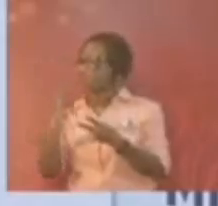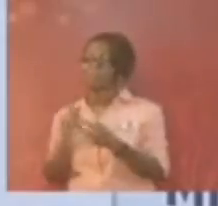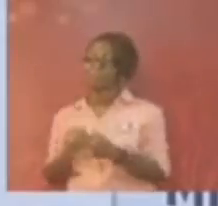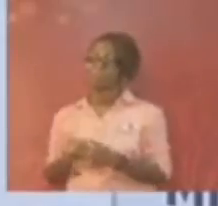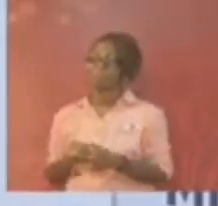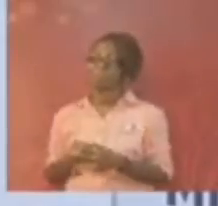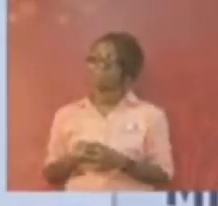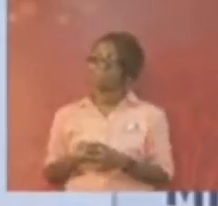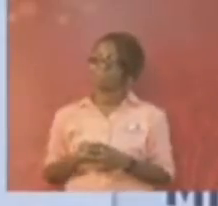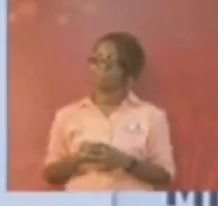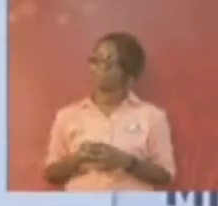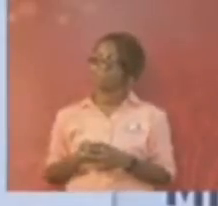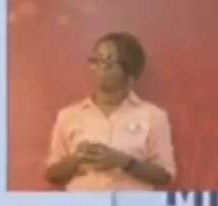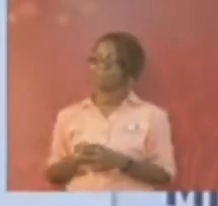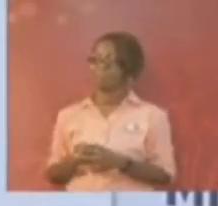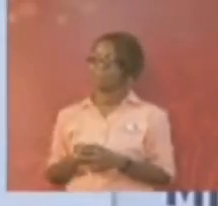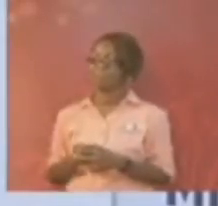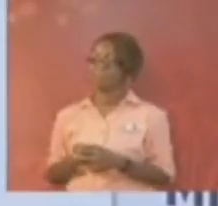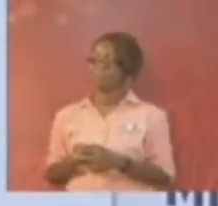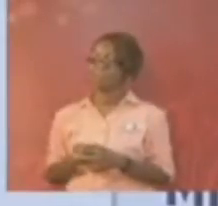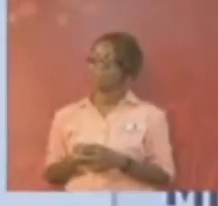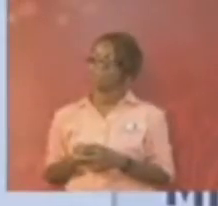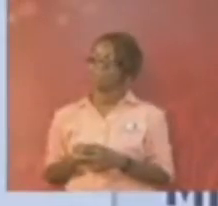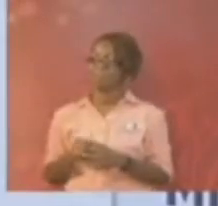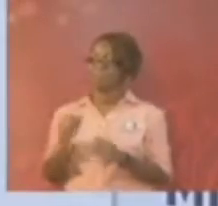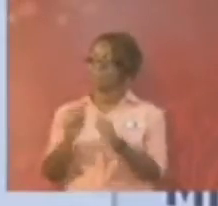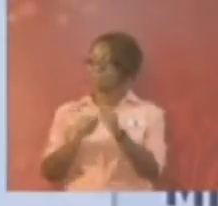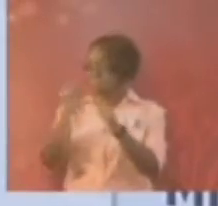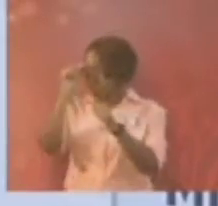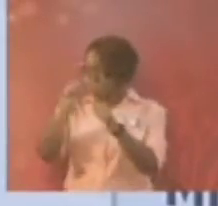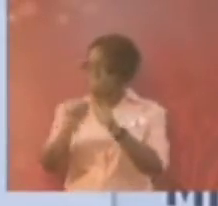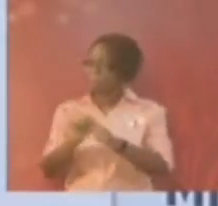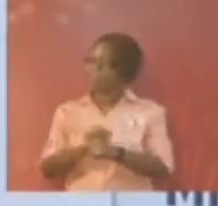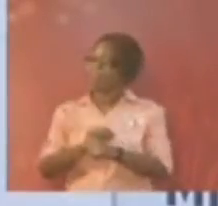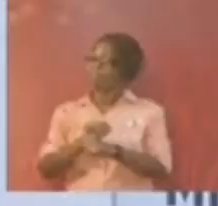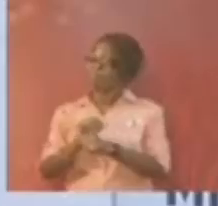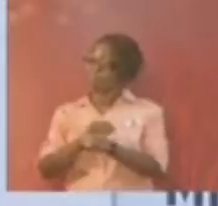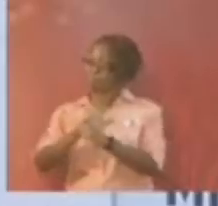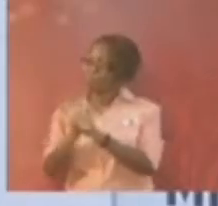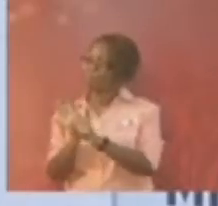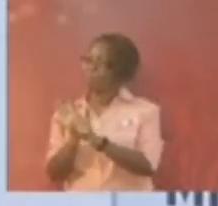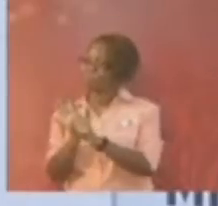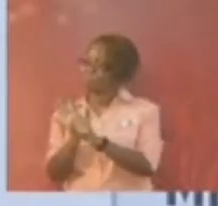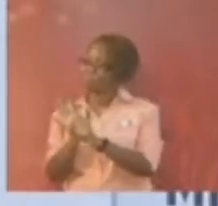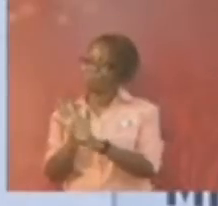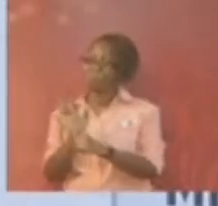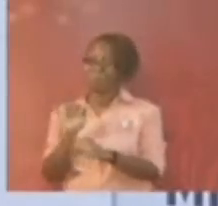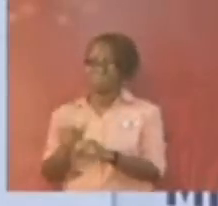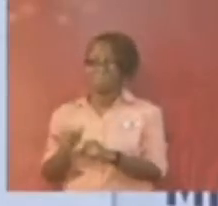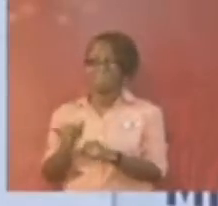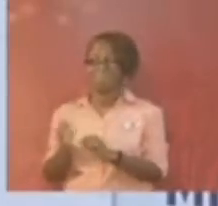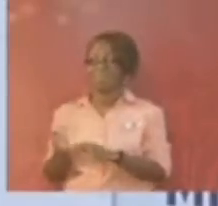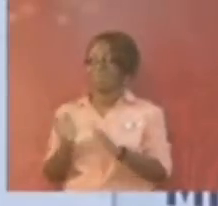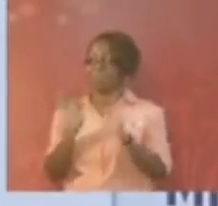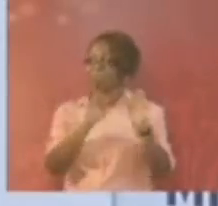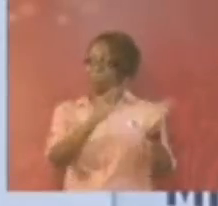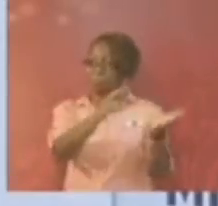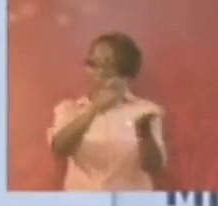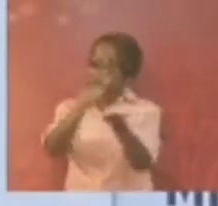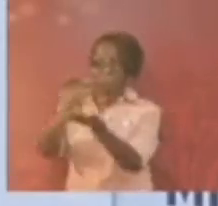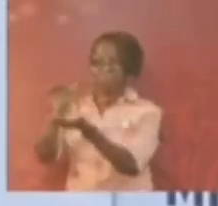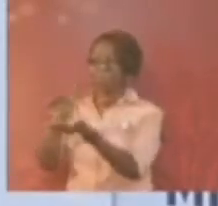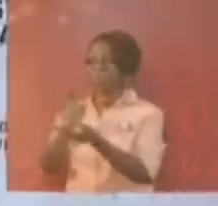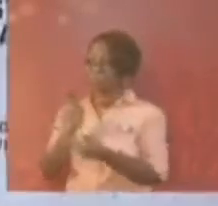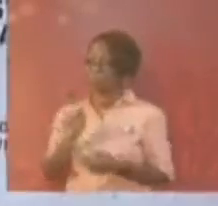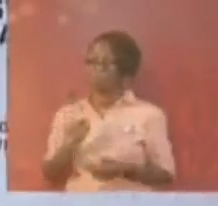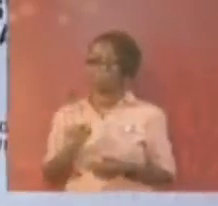remember that COVID-19 is certainly not the gift that we want to give this Christmas.